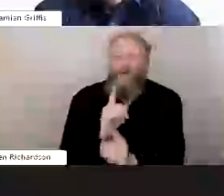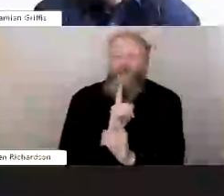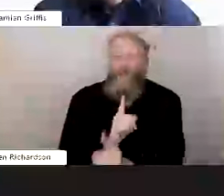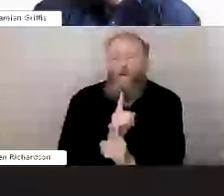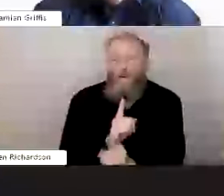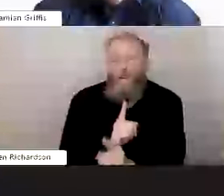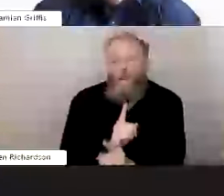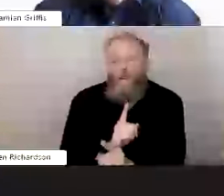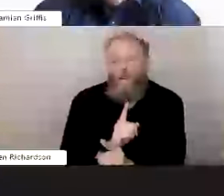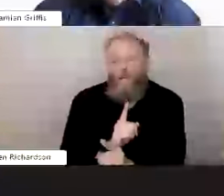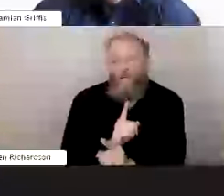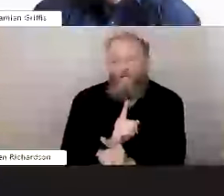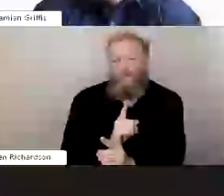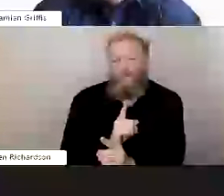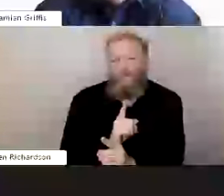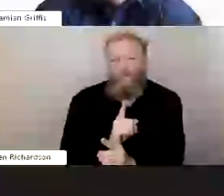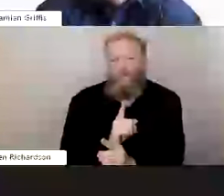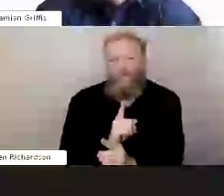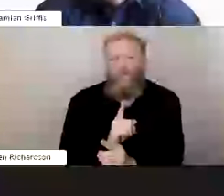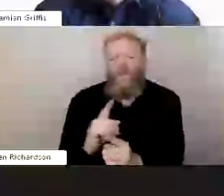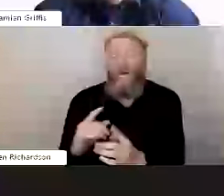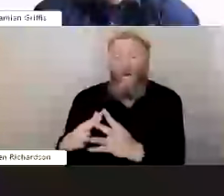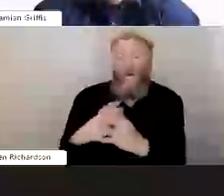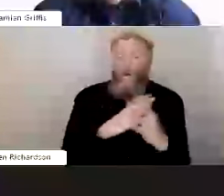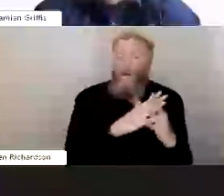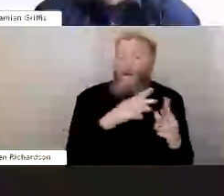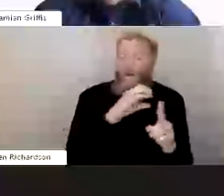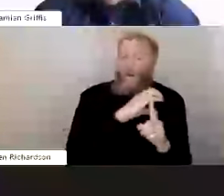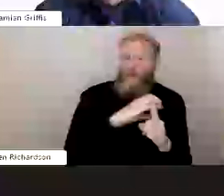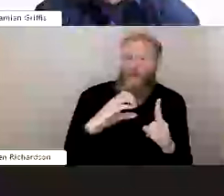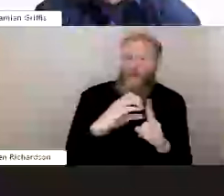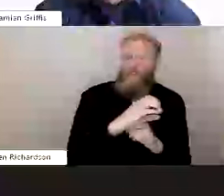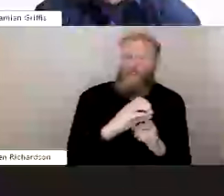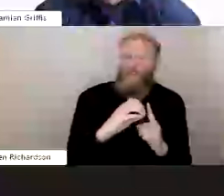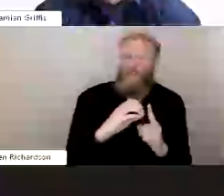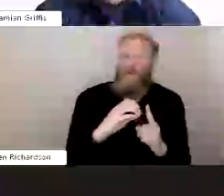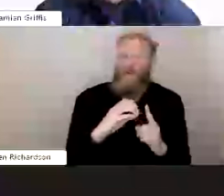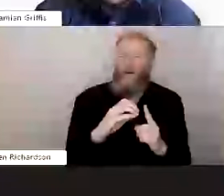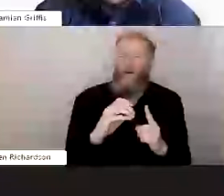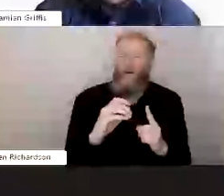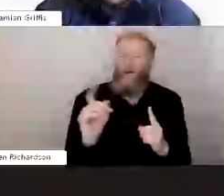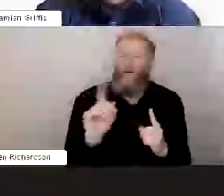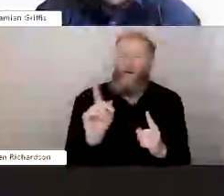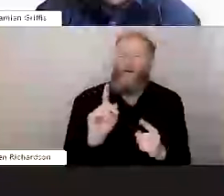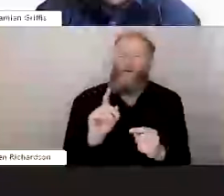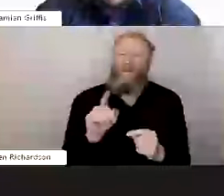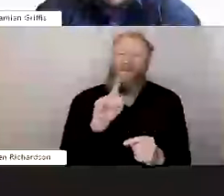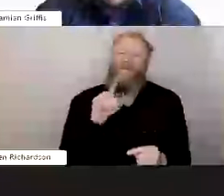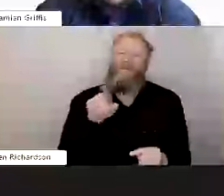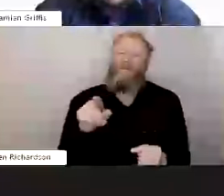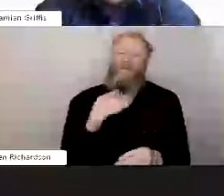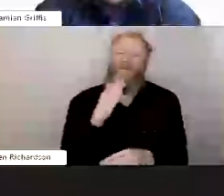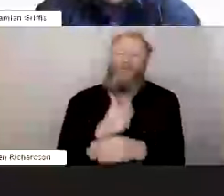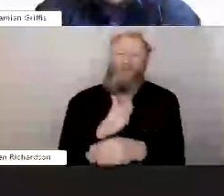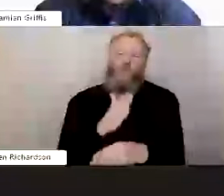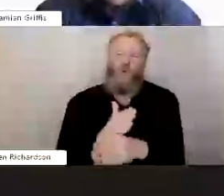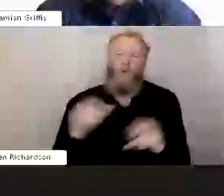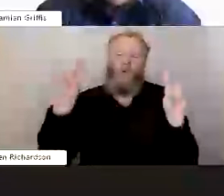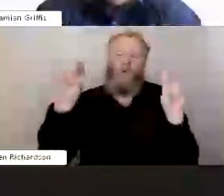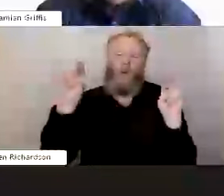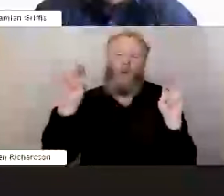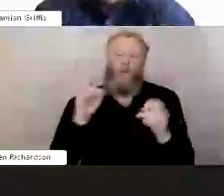And Western culture, of course, is sort of job title, eh? So when you get a title, you have that